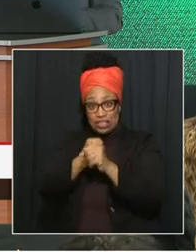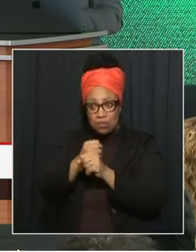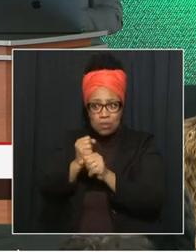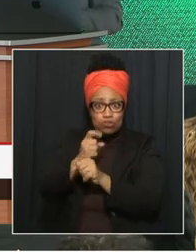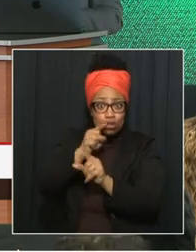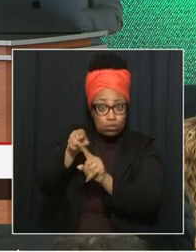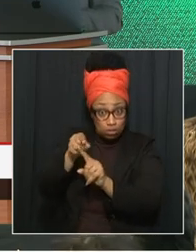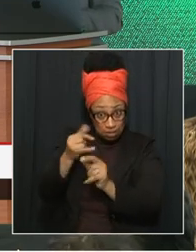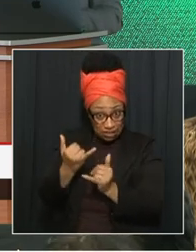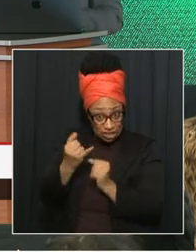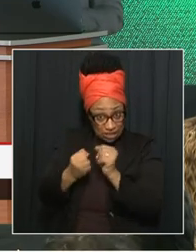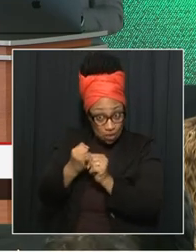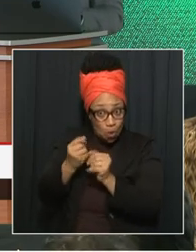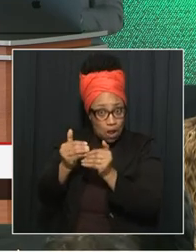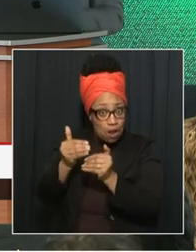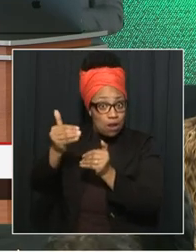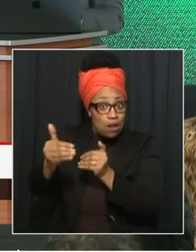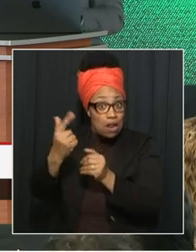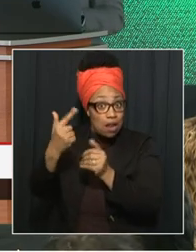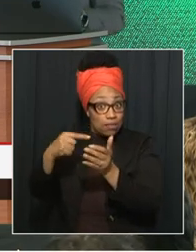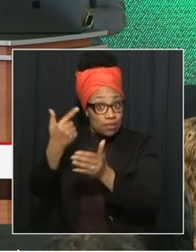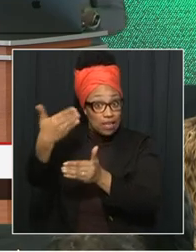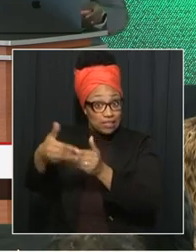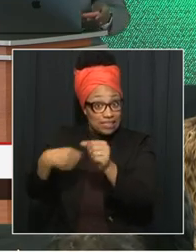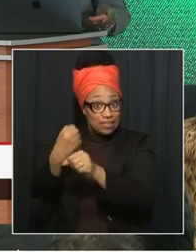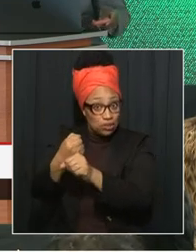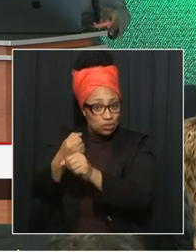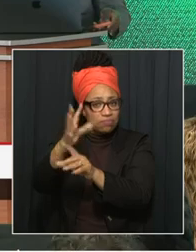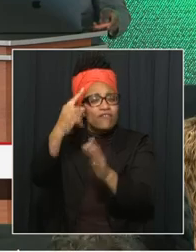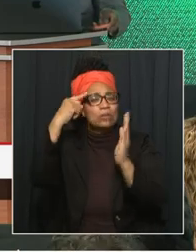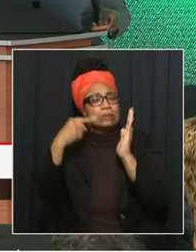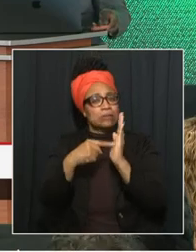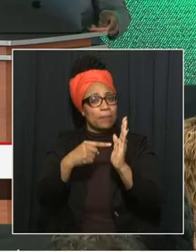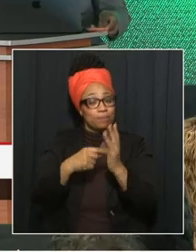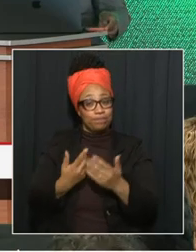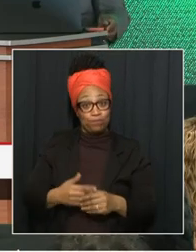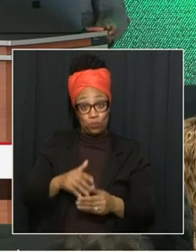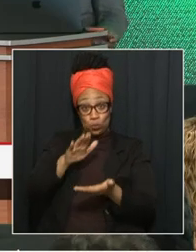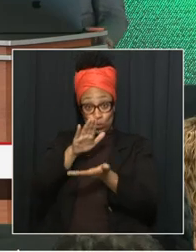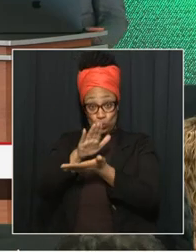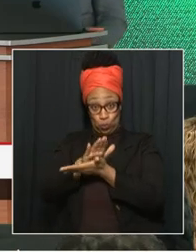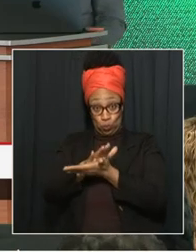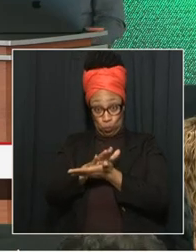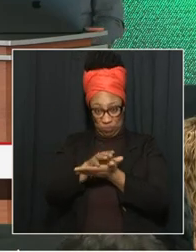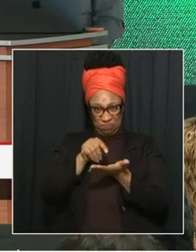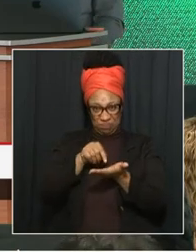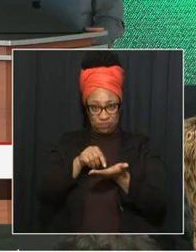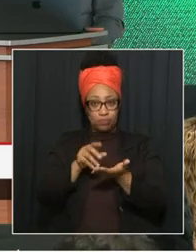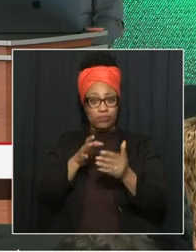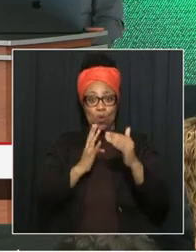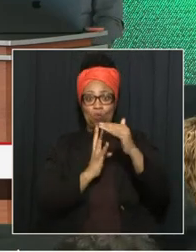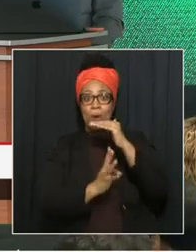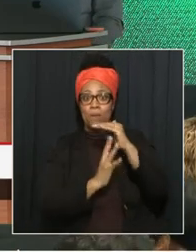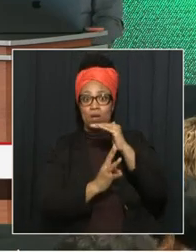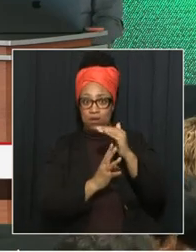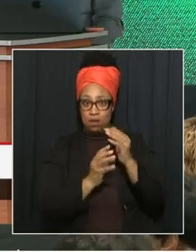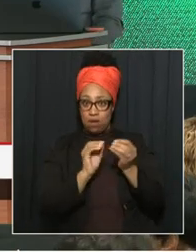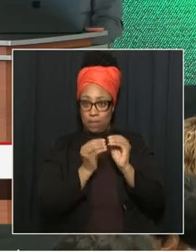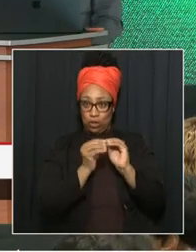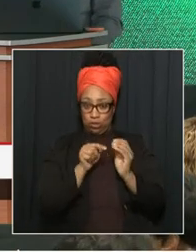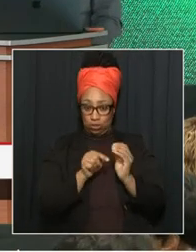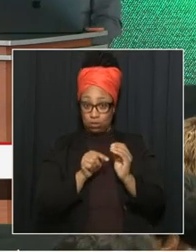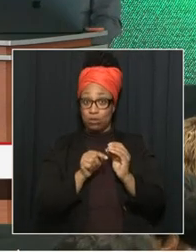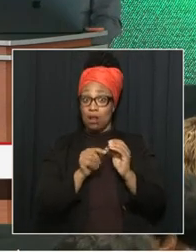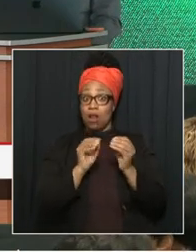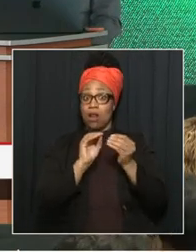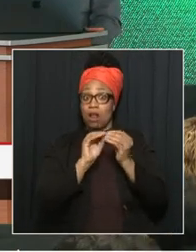say their enrollment hasn't changed, so it's not like they're increasing or decreasing students, that they can afford to keep the adults in